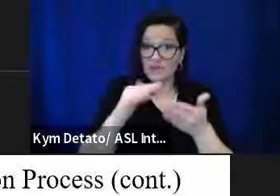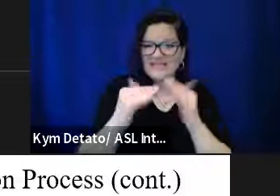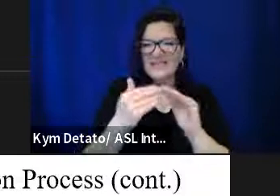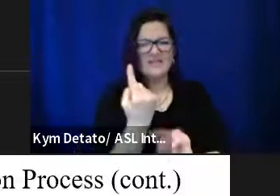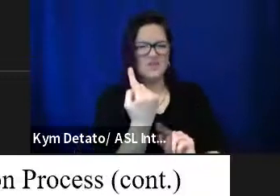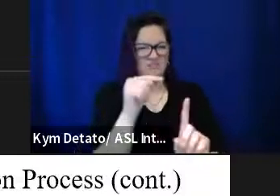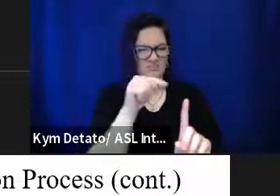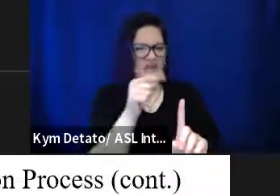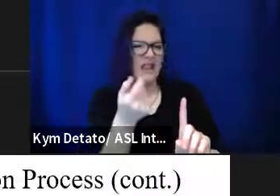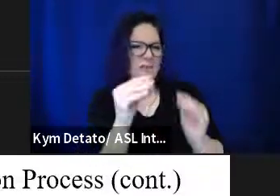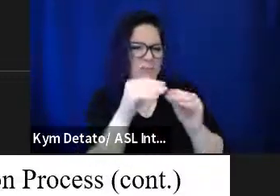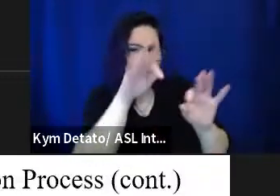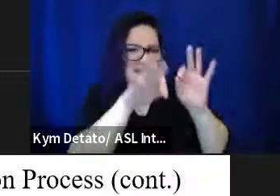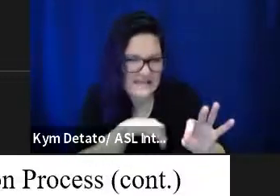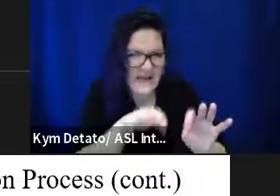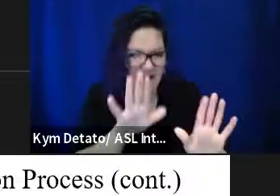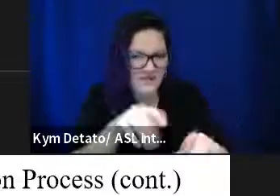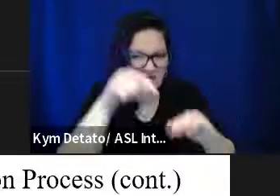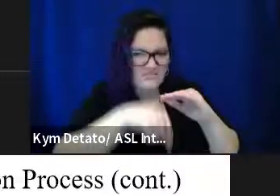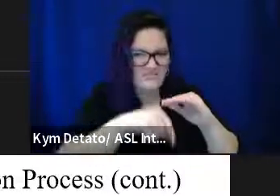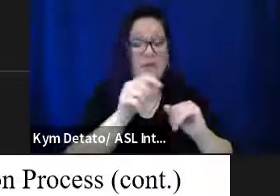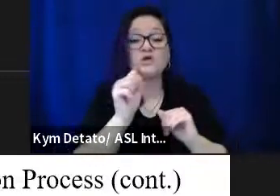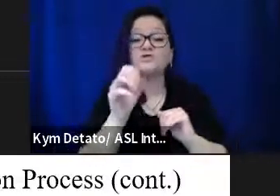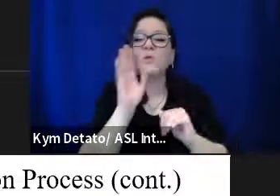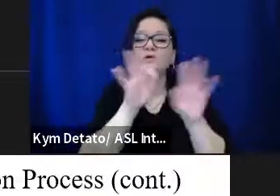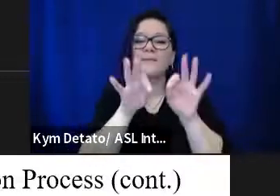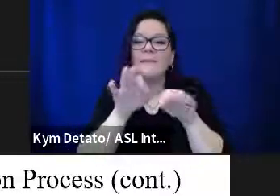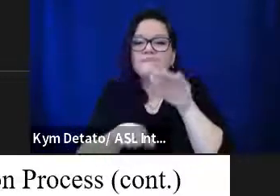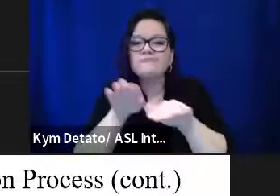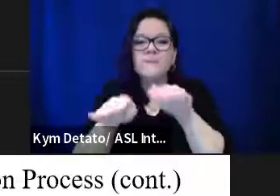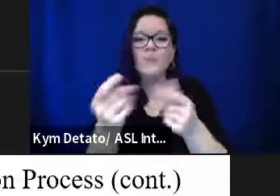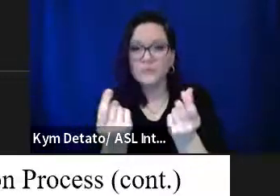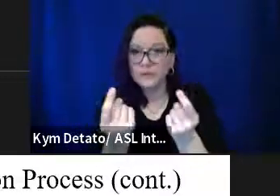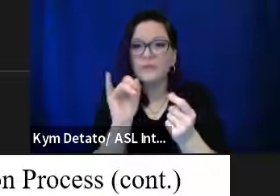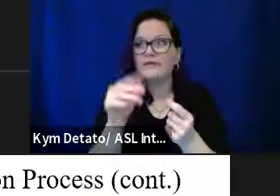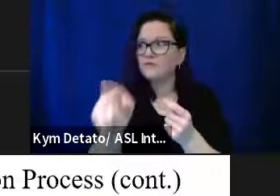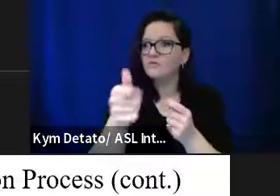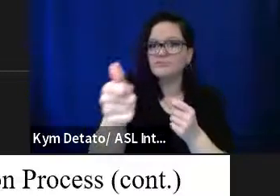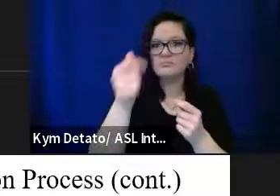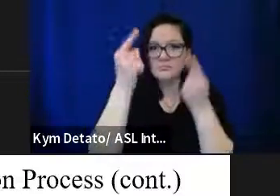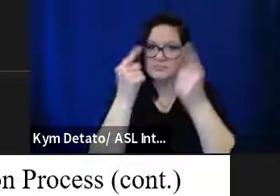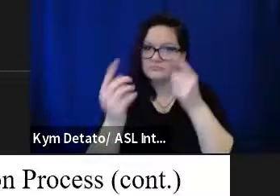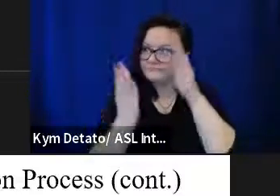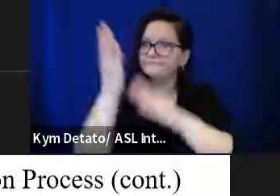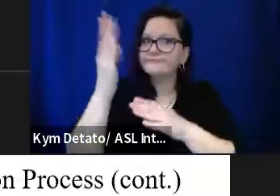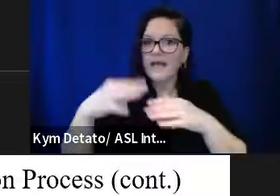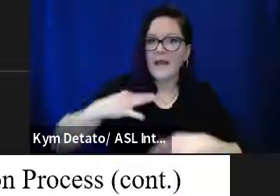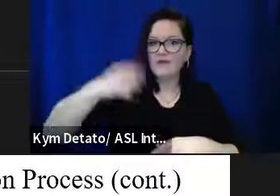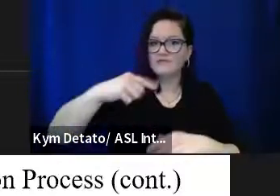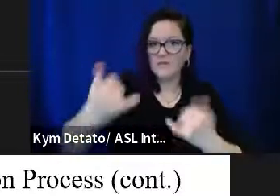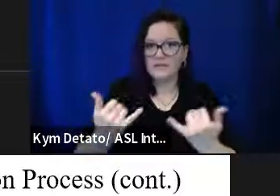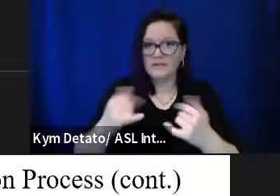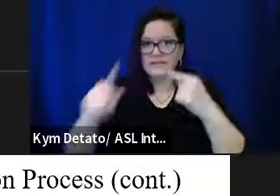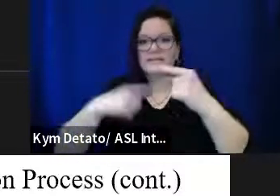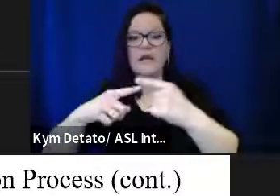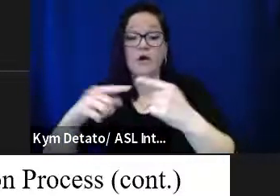we'll just go through step by step what you would need to do if you are considering submitting an application for this cycle. So the first is